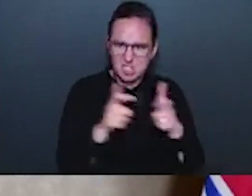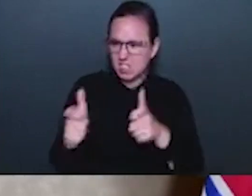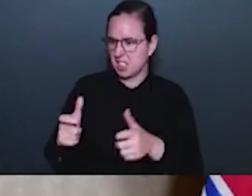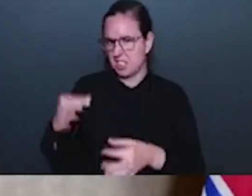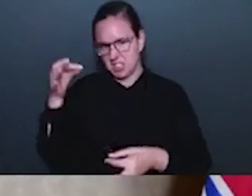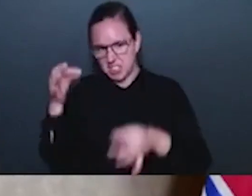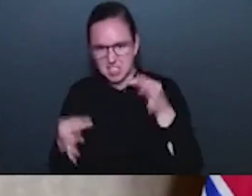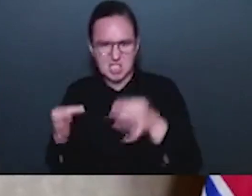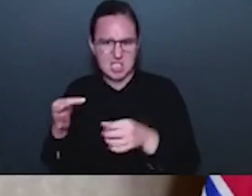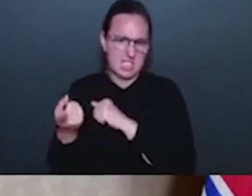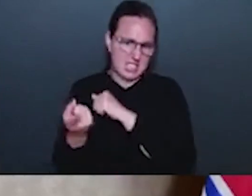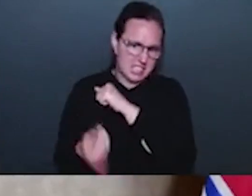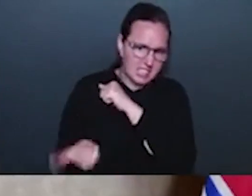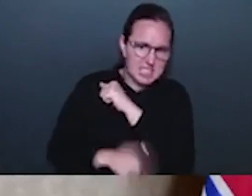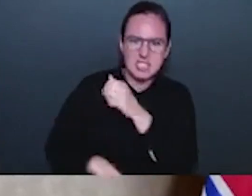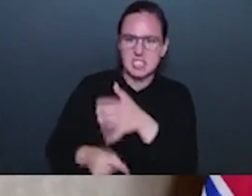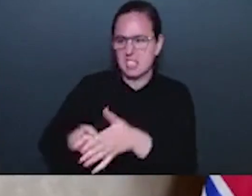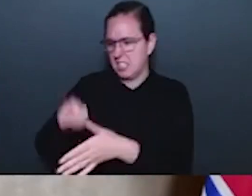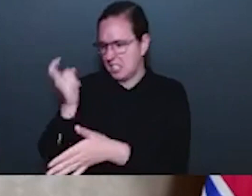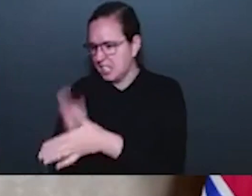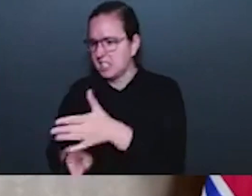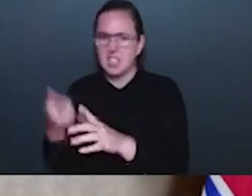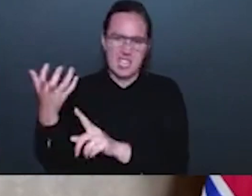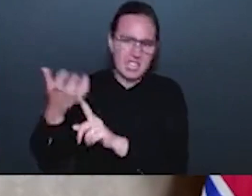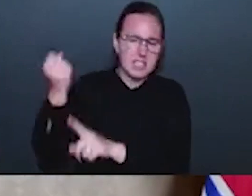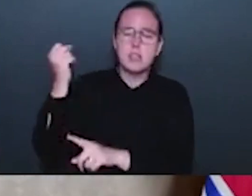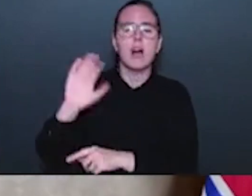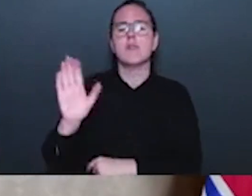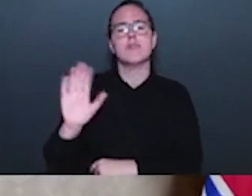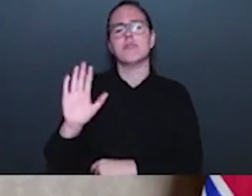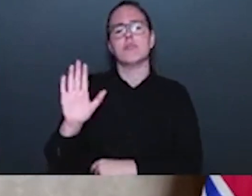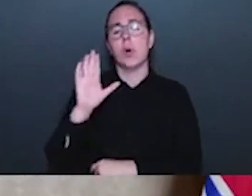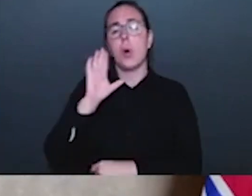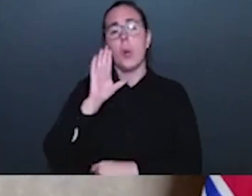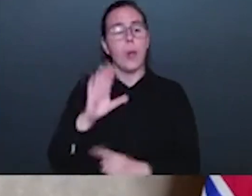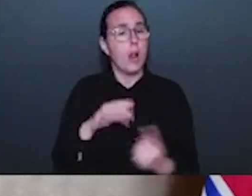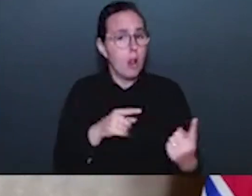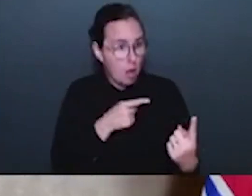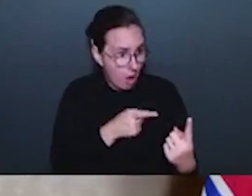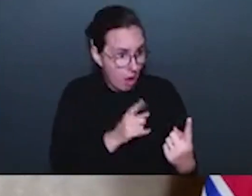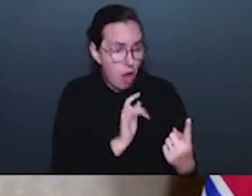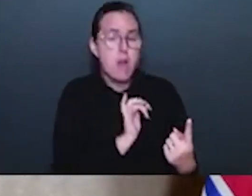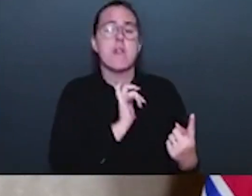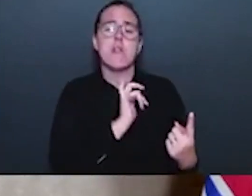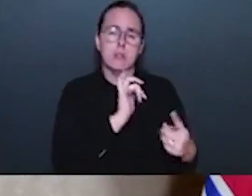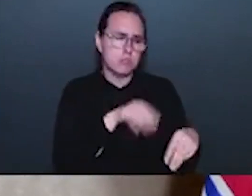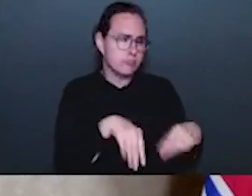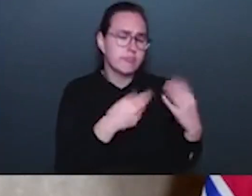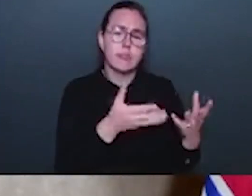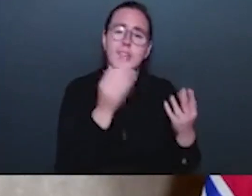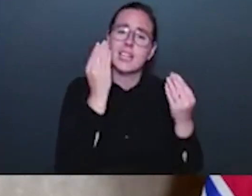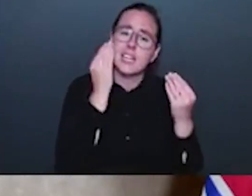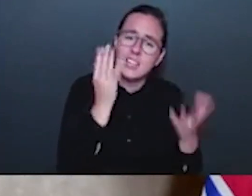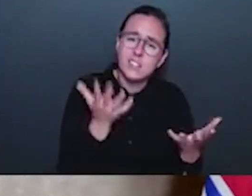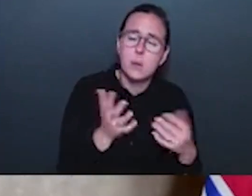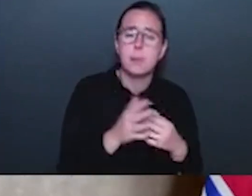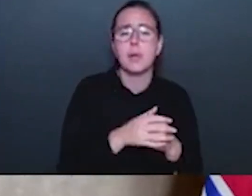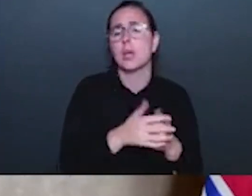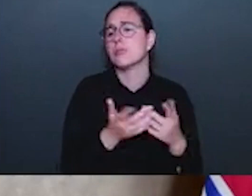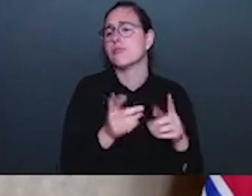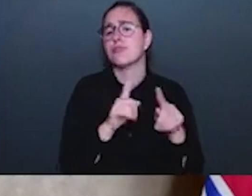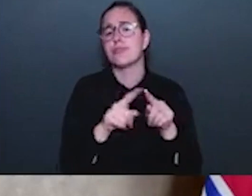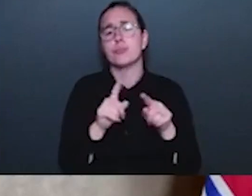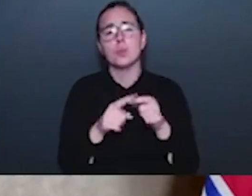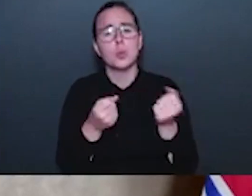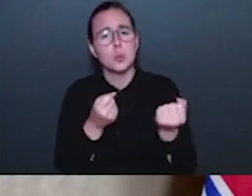treatment, and recovery services. Instead of being treated as criminals, they will be treated with care and